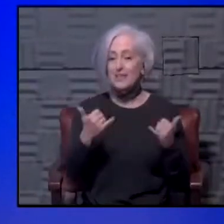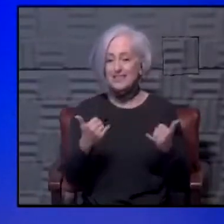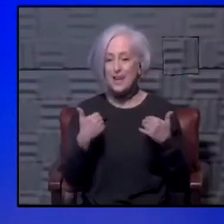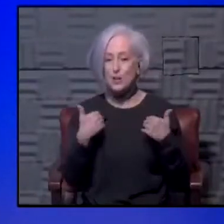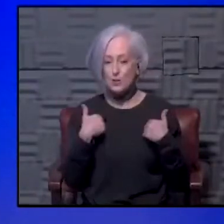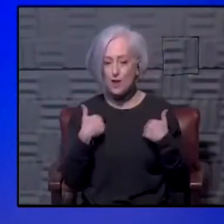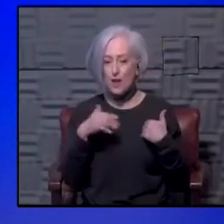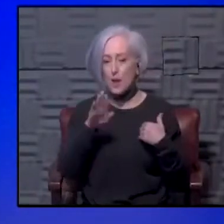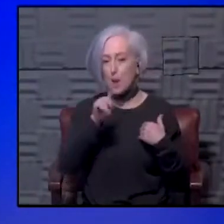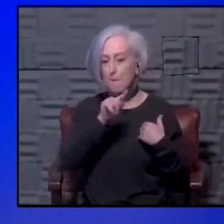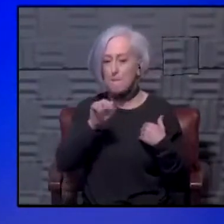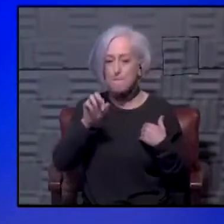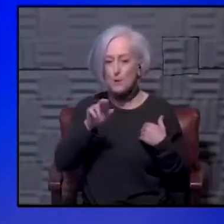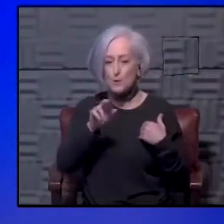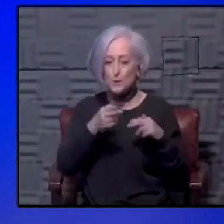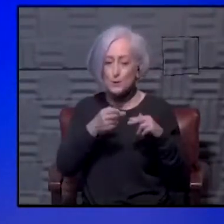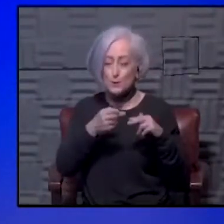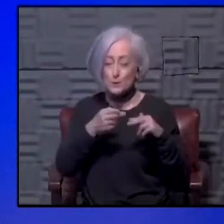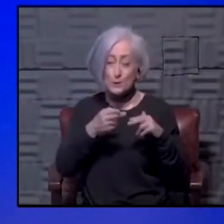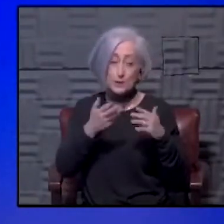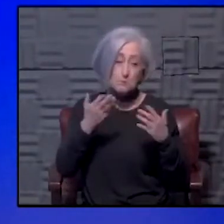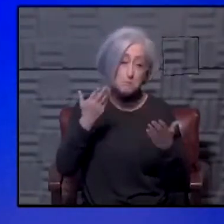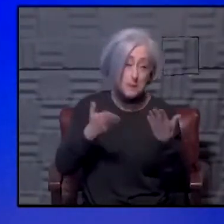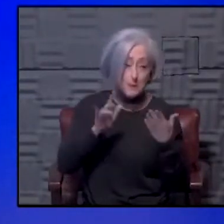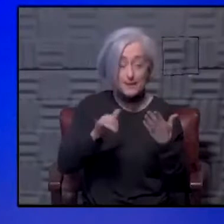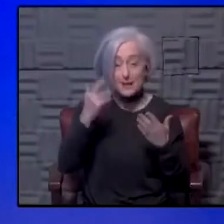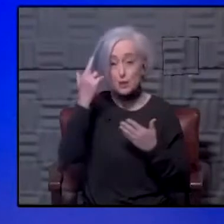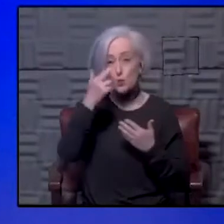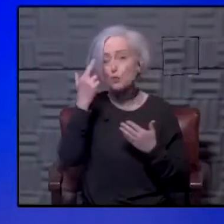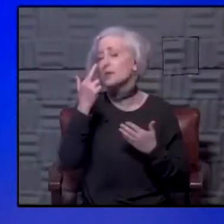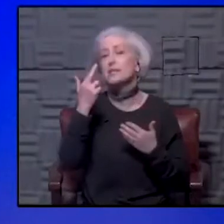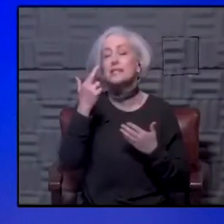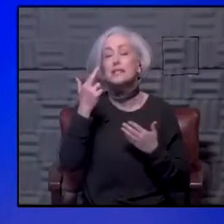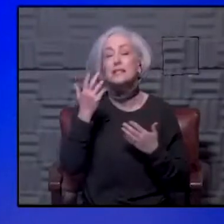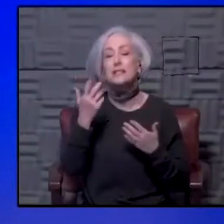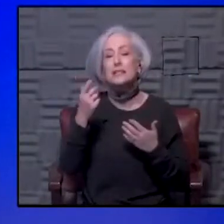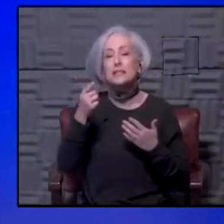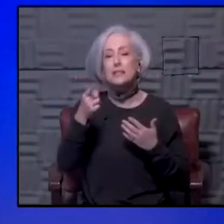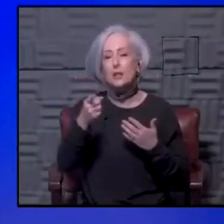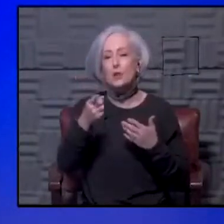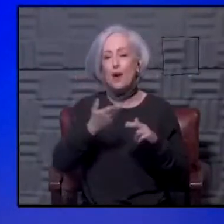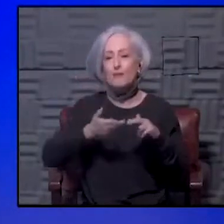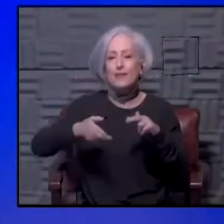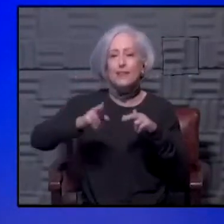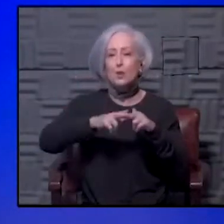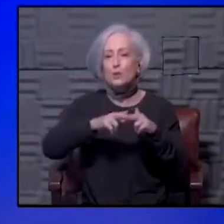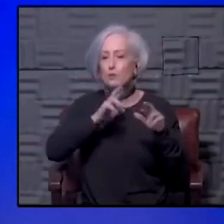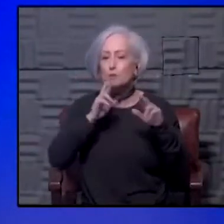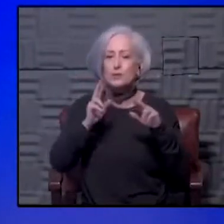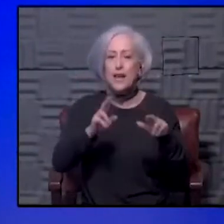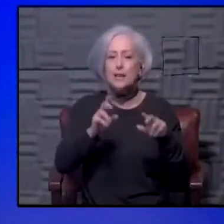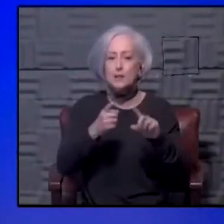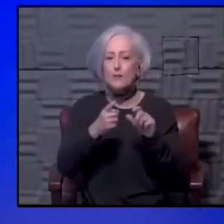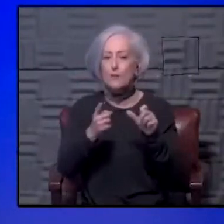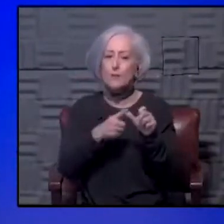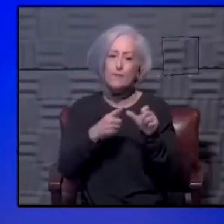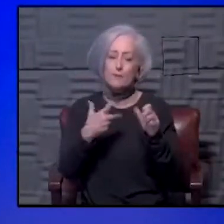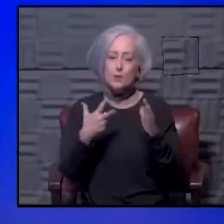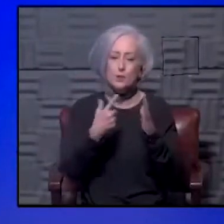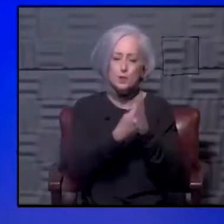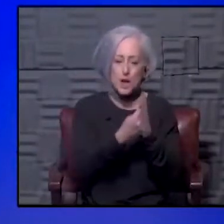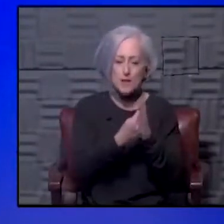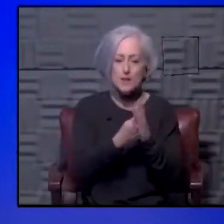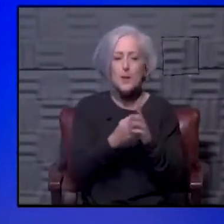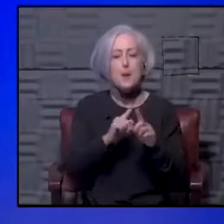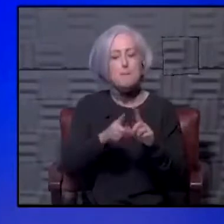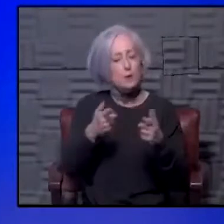of a booster? That could be, you know, owing to that increased reaction after that first dose. But absolutely 100%, you